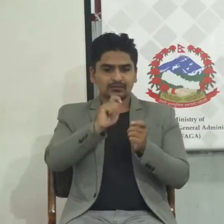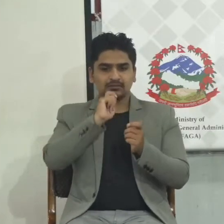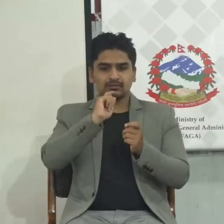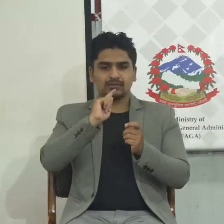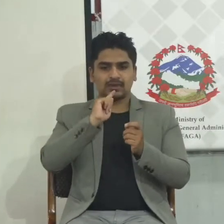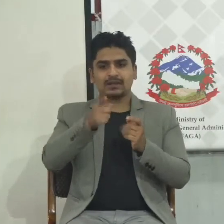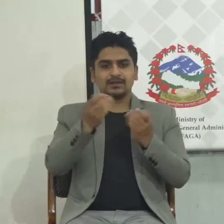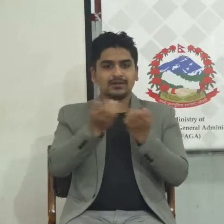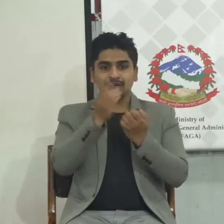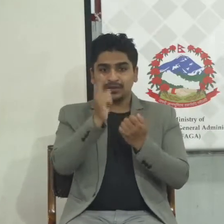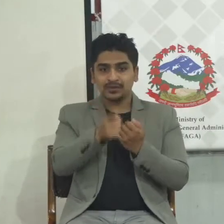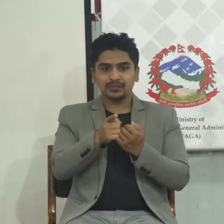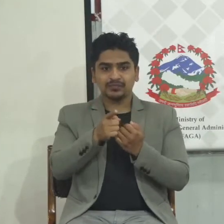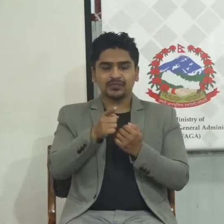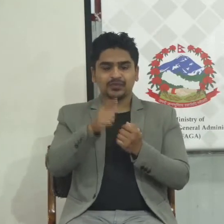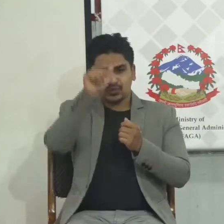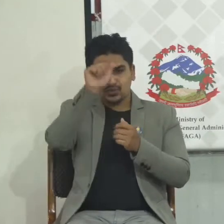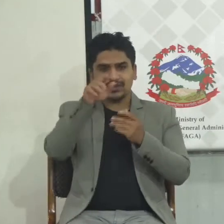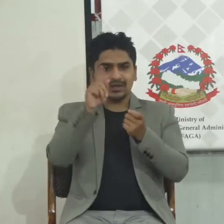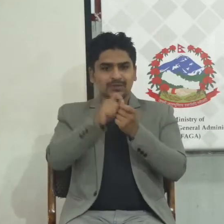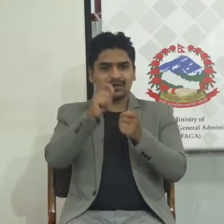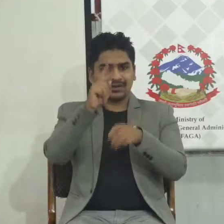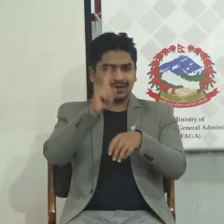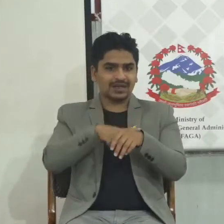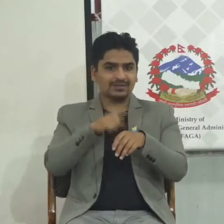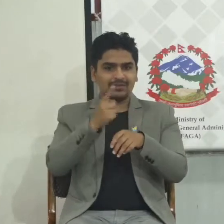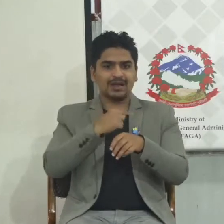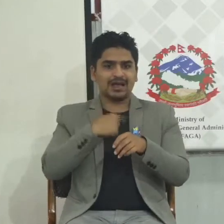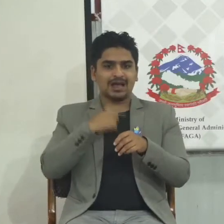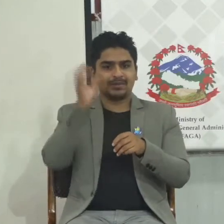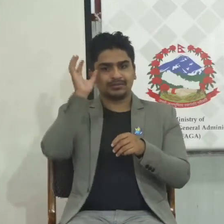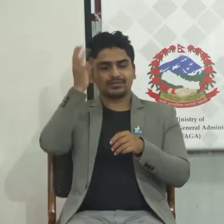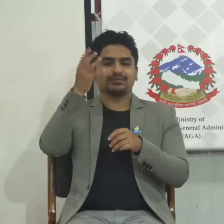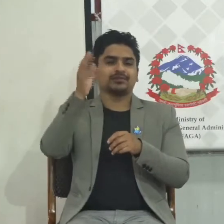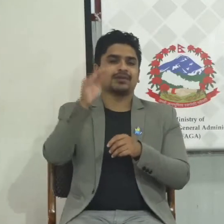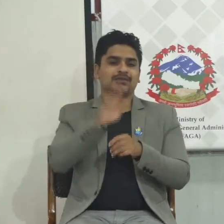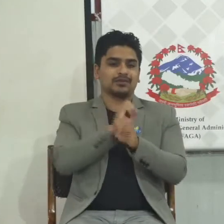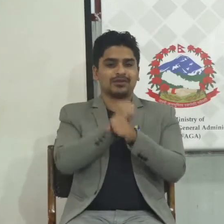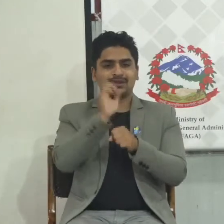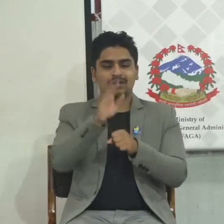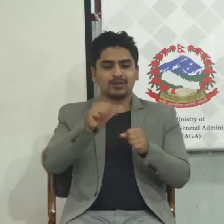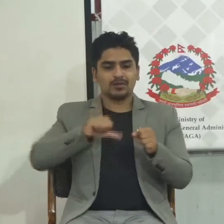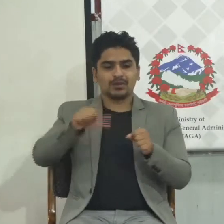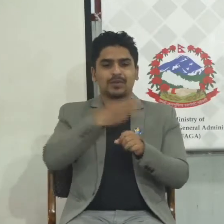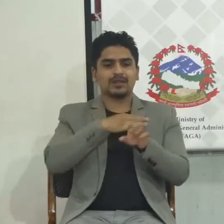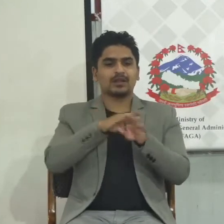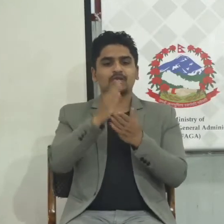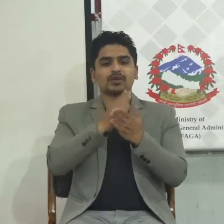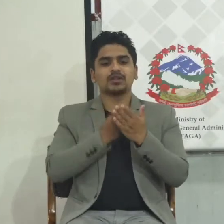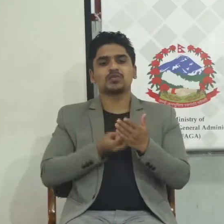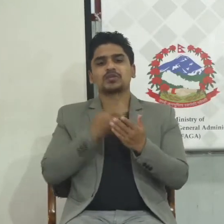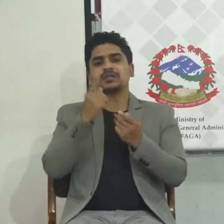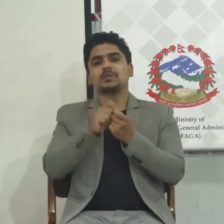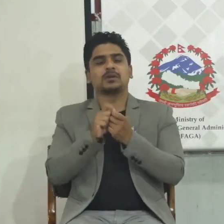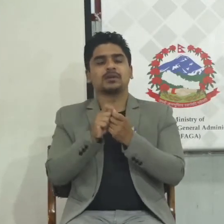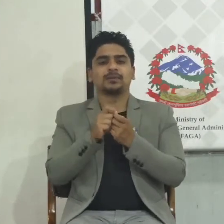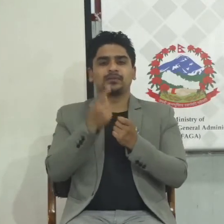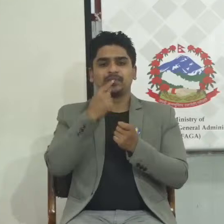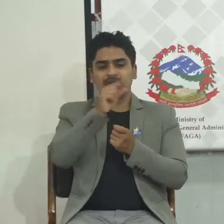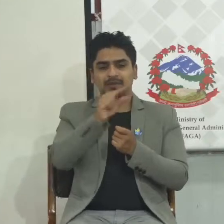not say that, ministry should not say that ministry can file the complaint, but the justice system will do the action